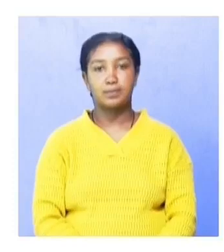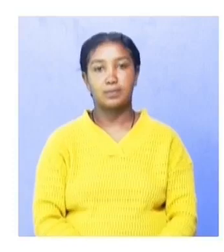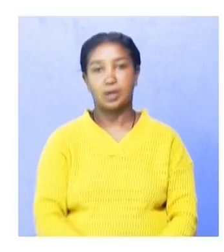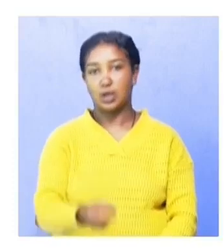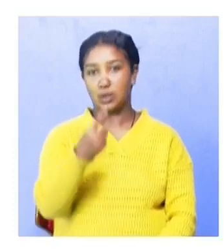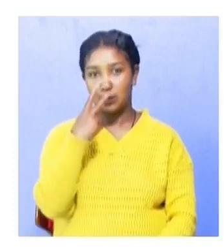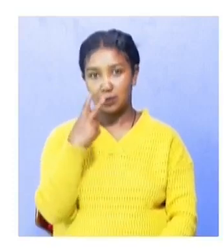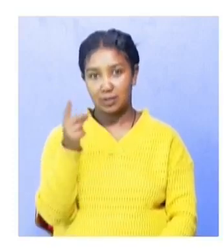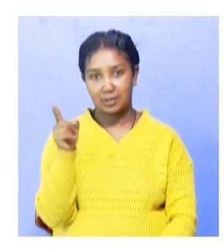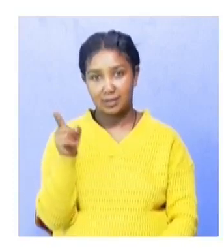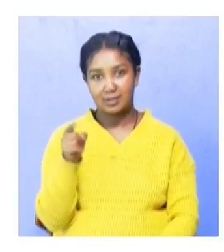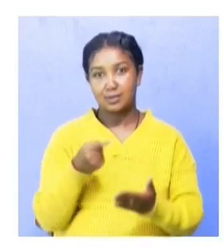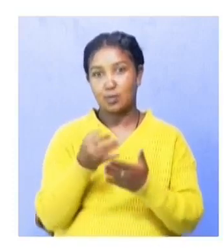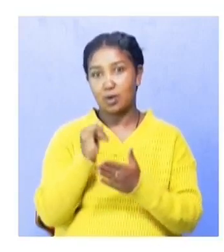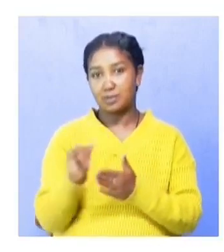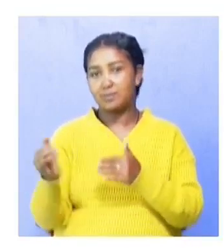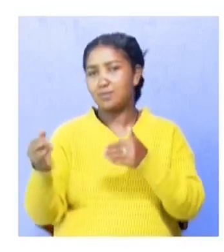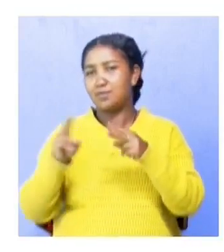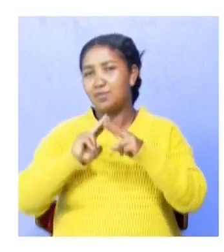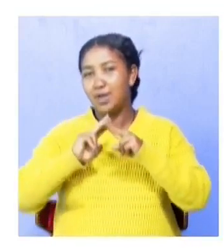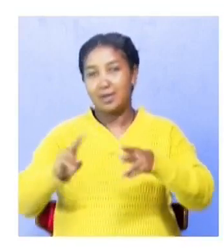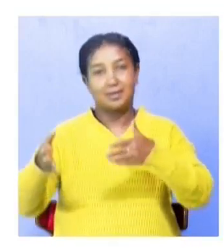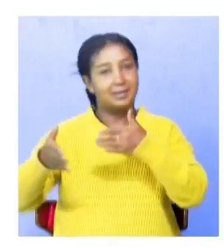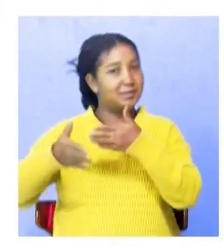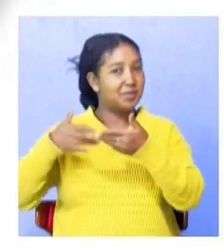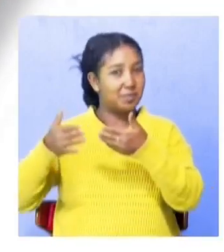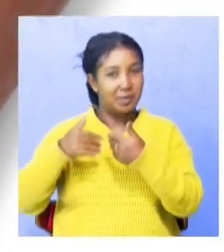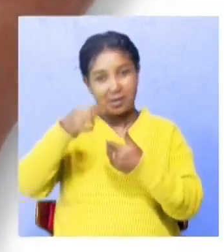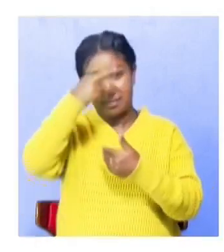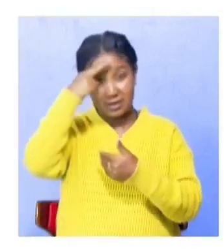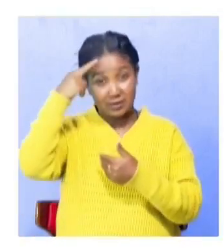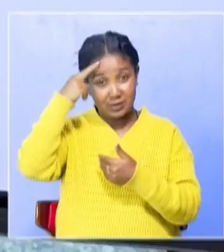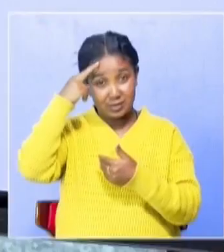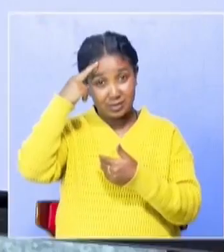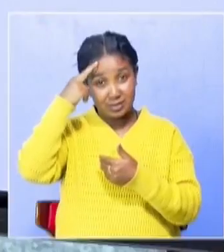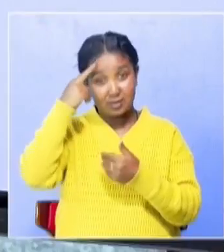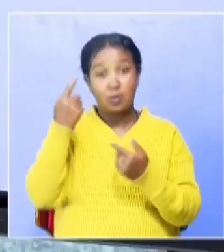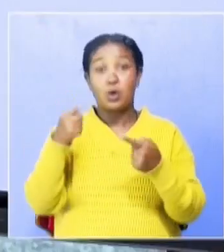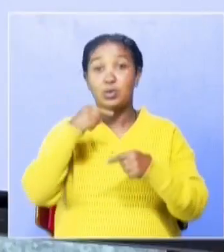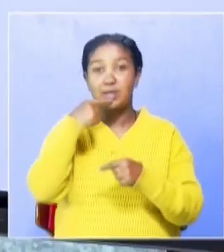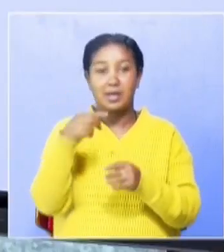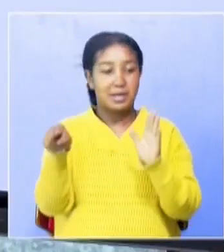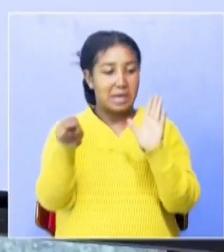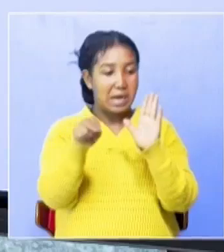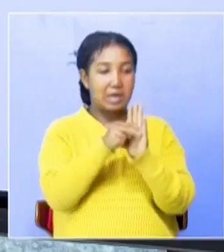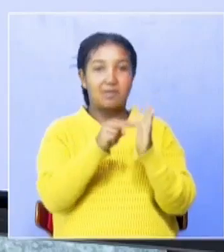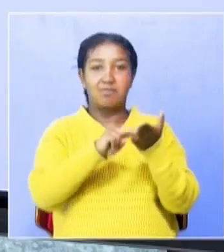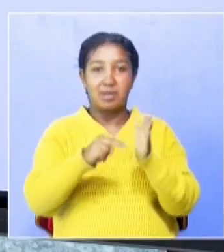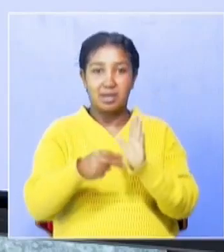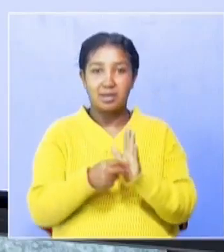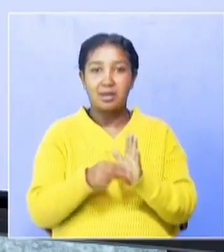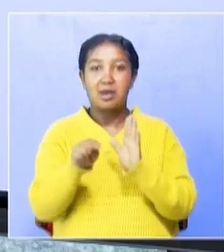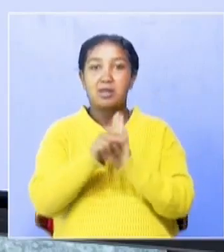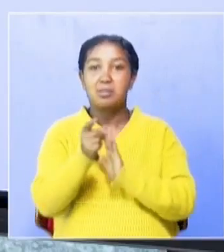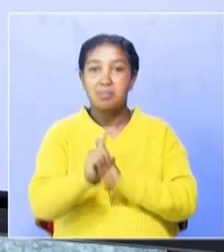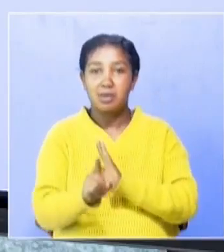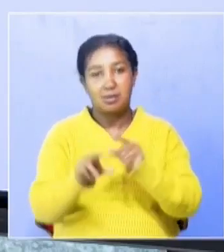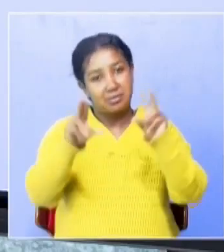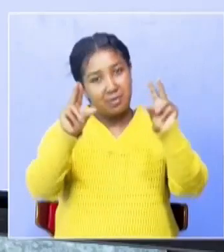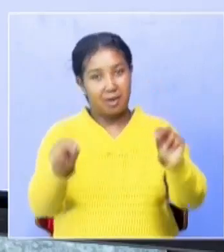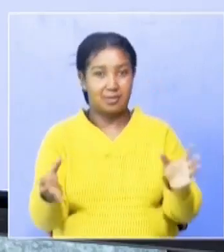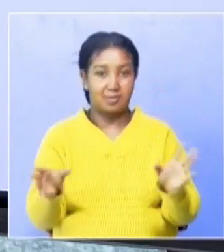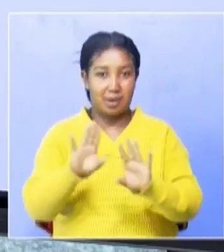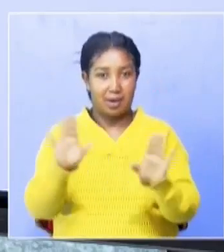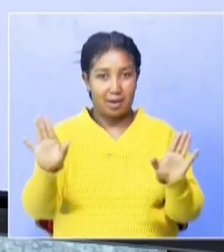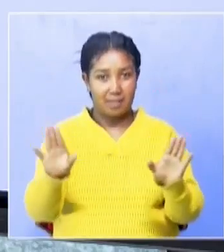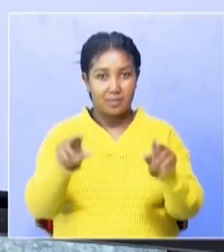Look, this one is very simple. Because when we say negative, we mean that not.